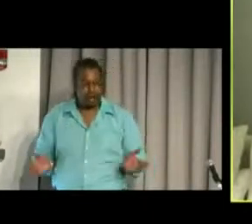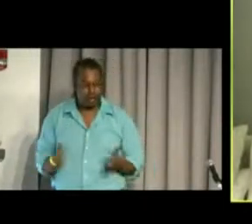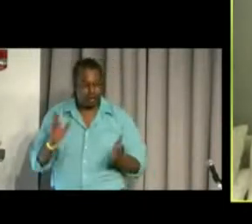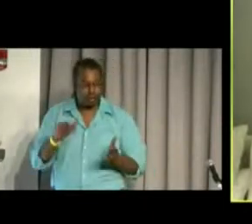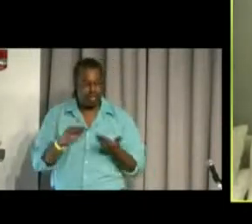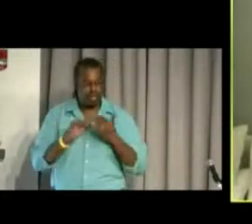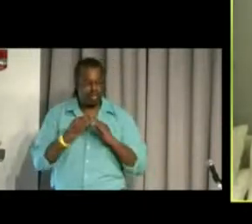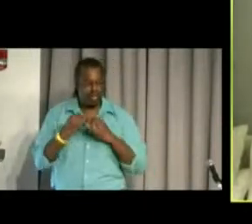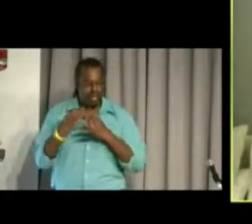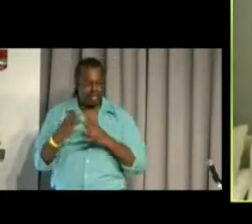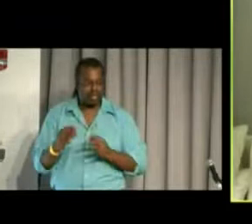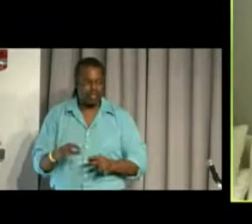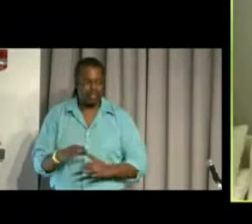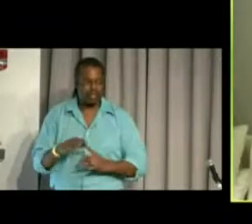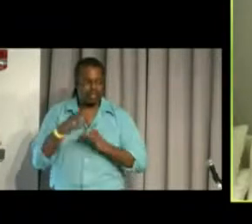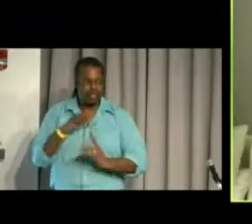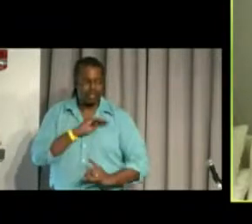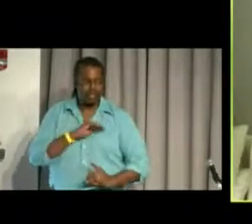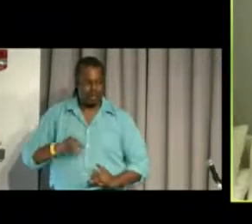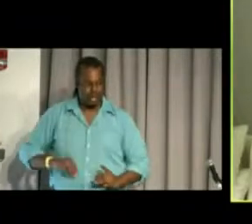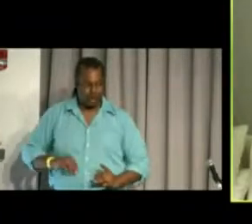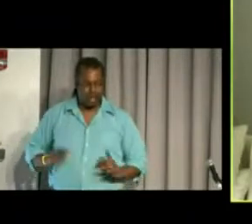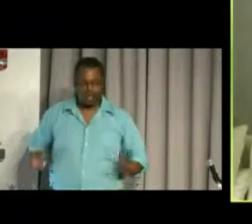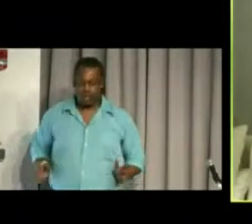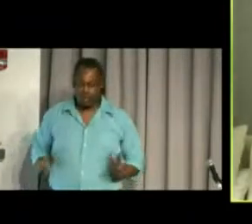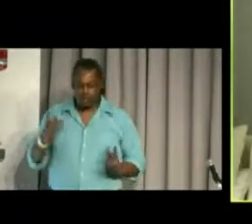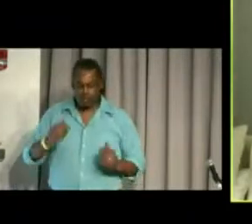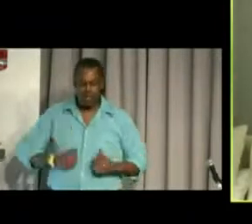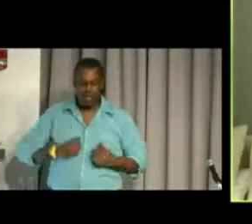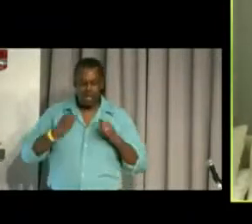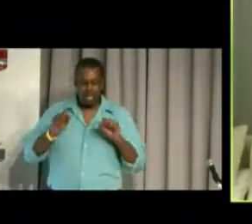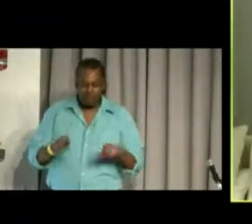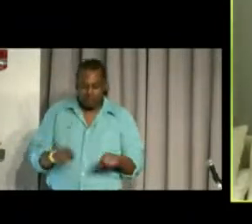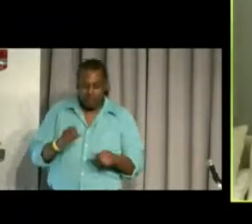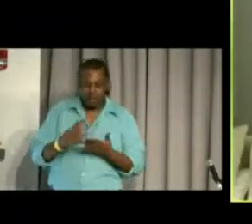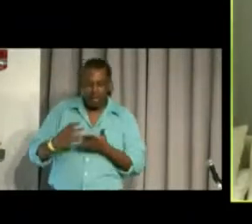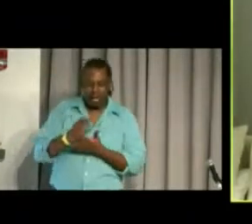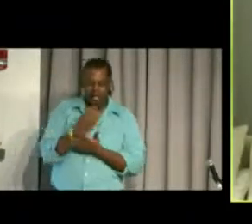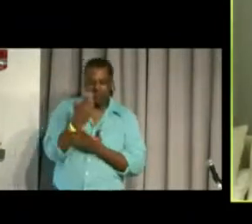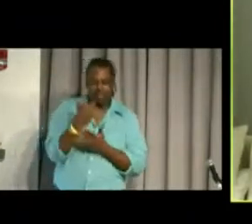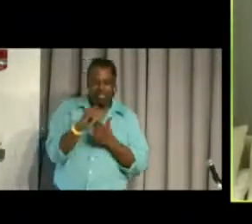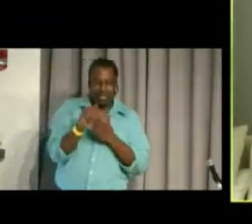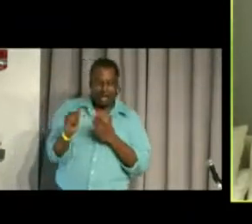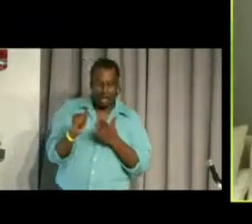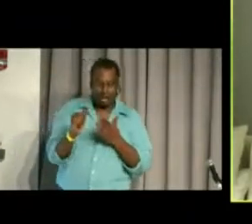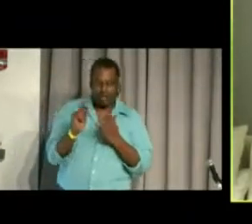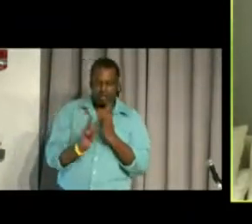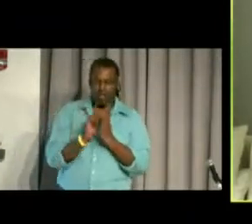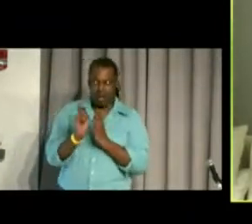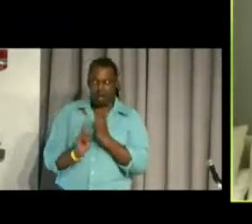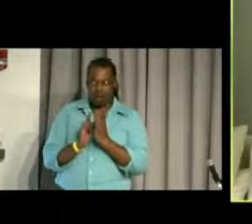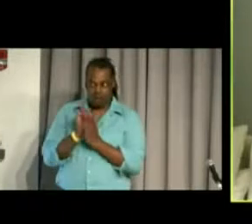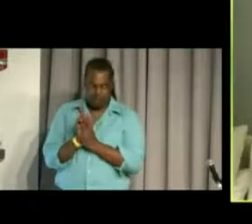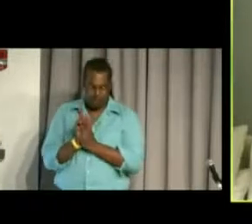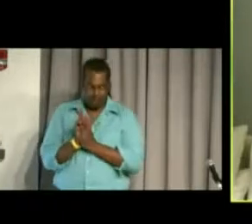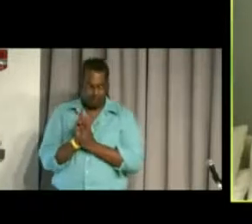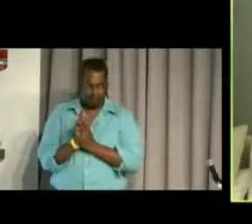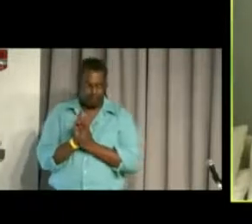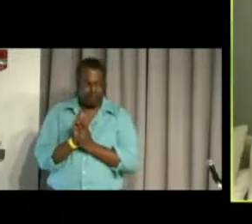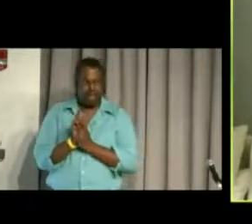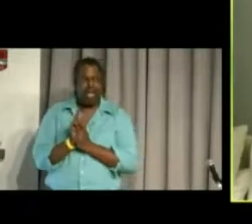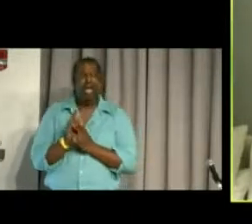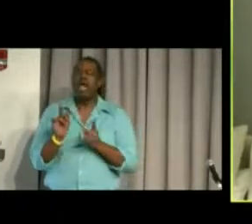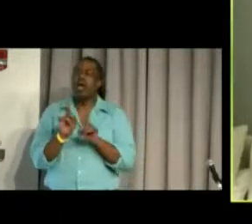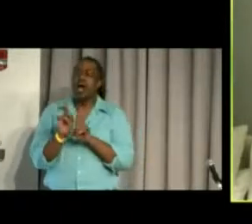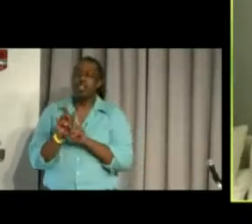especially our mayor, to actually push for a livable wage of $15 an hour and for resources to have that. I want to just jump back